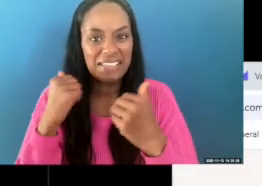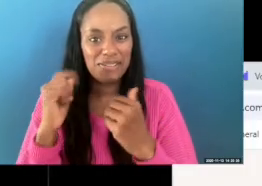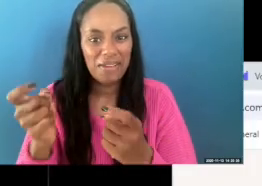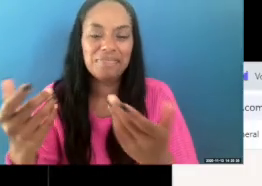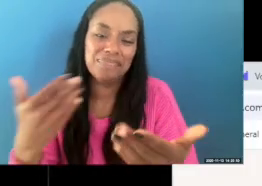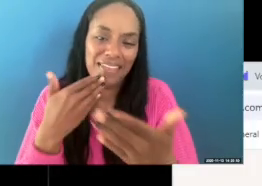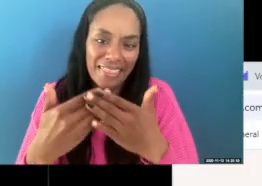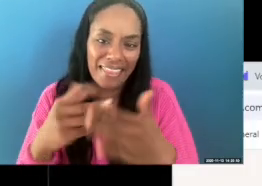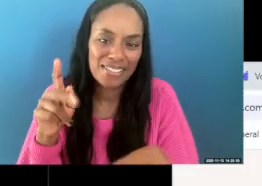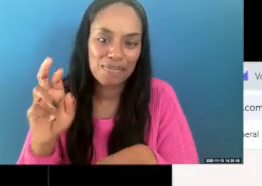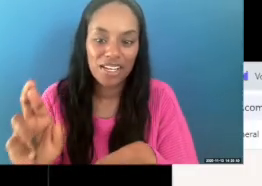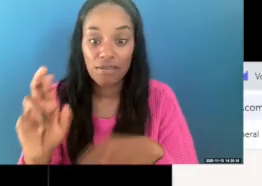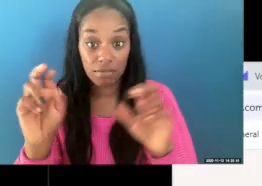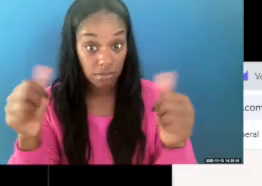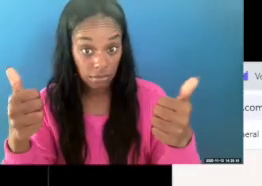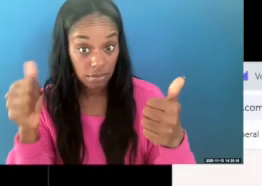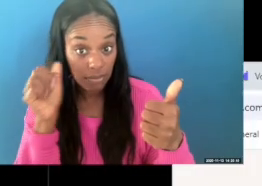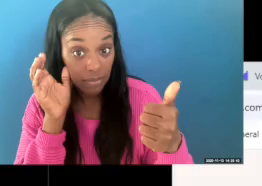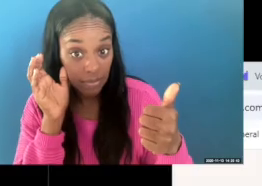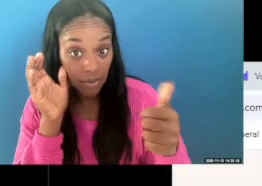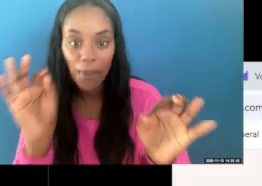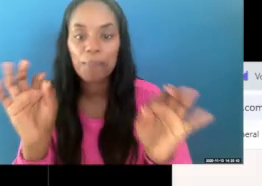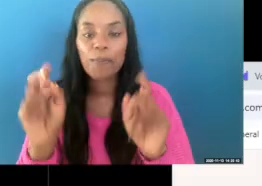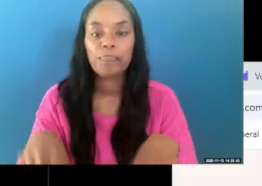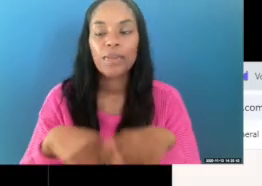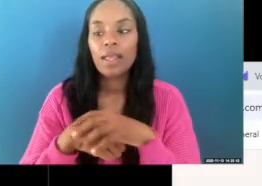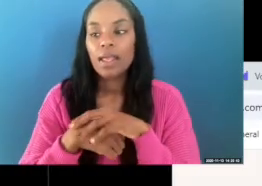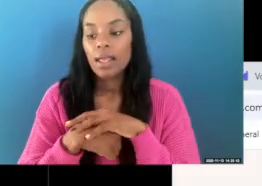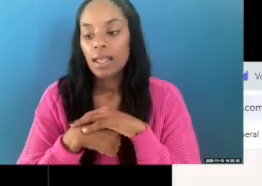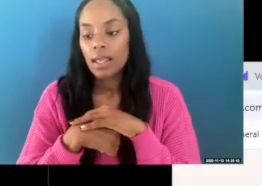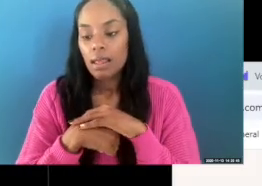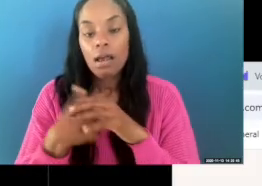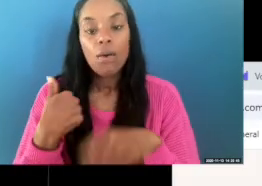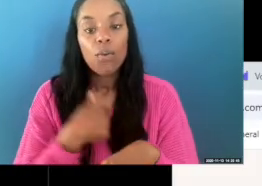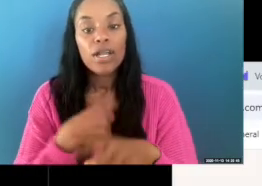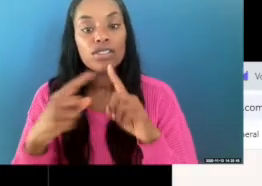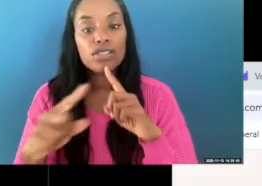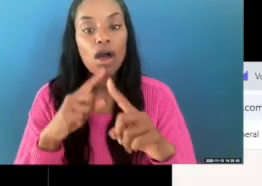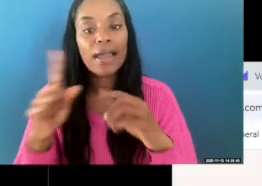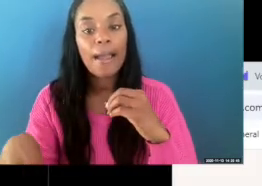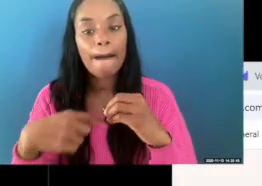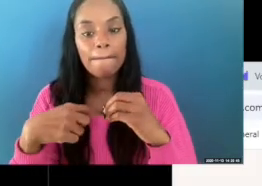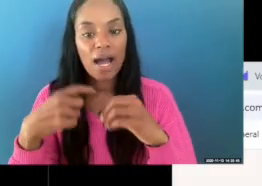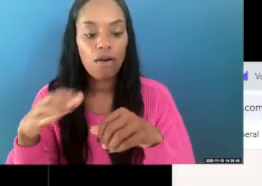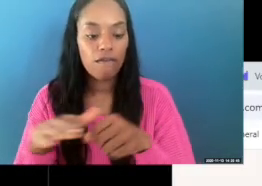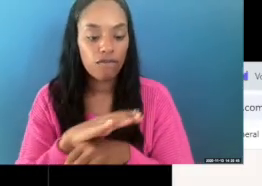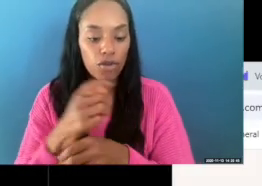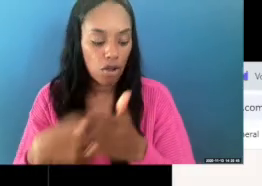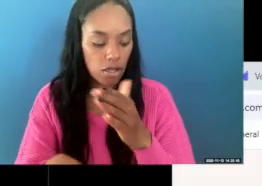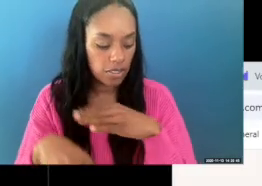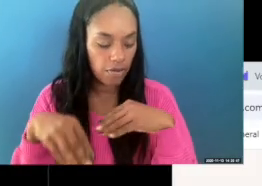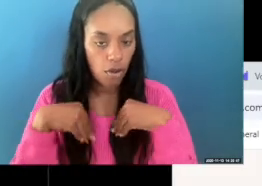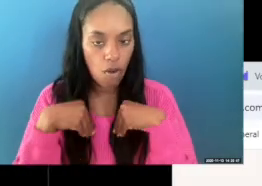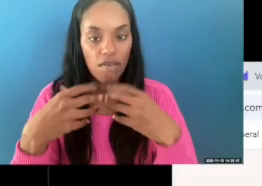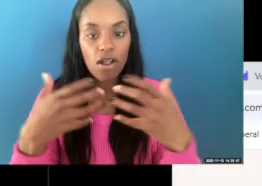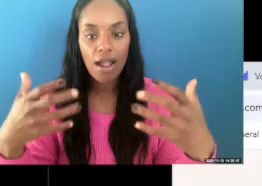Okay. Do I need to start over or? Okay. That was brilliant, but do it all over. That might be the